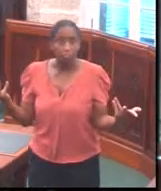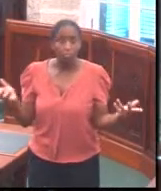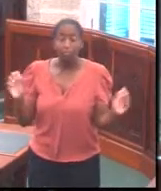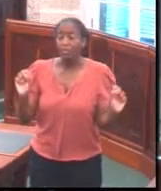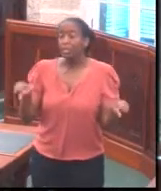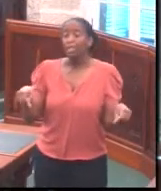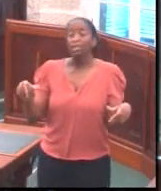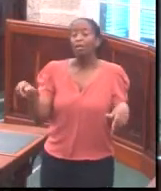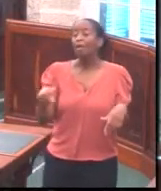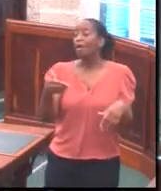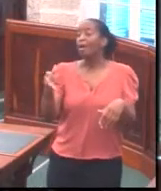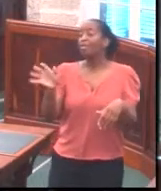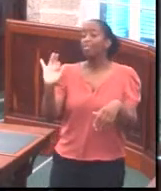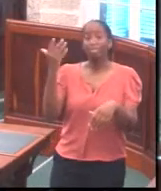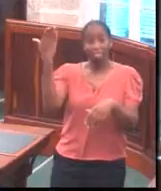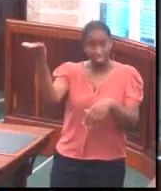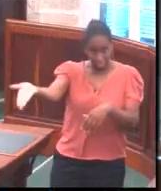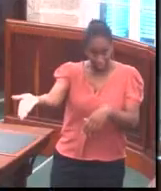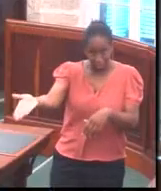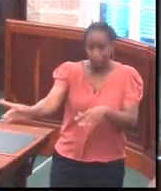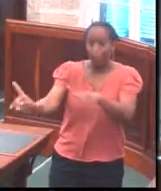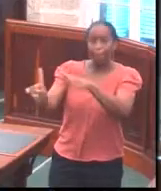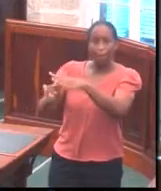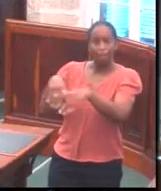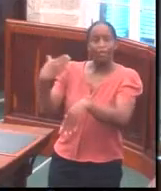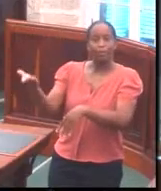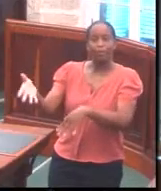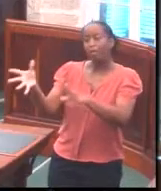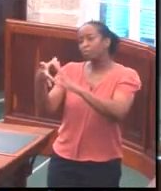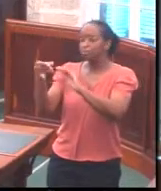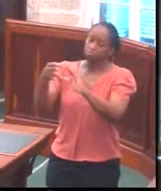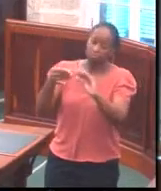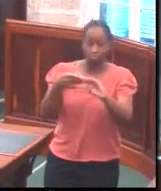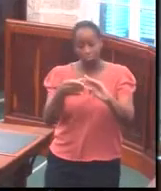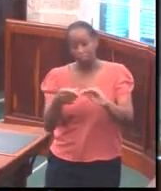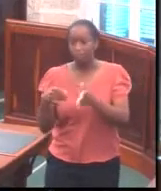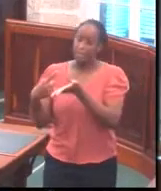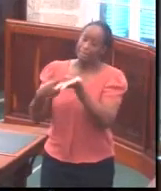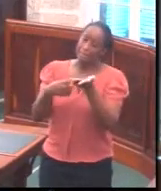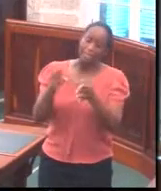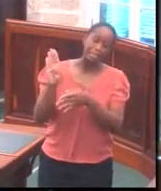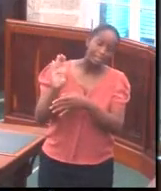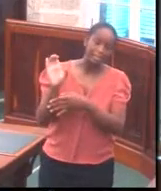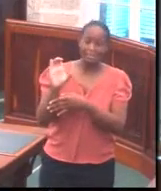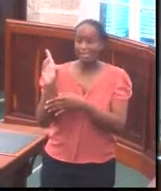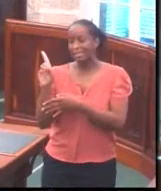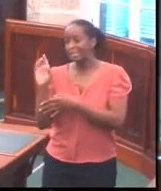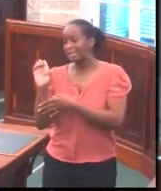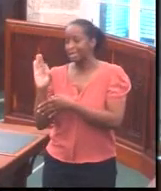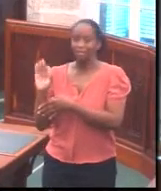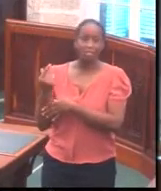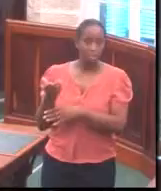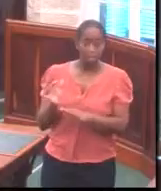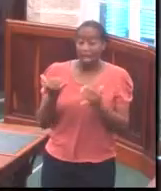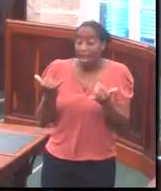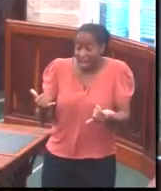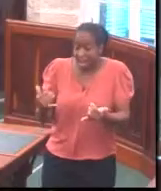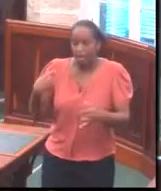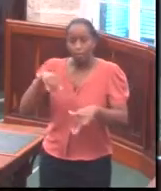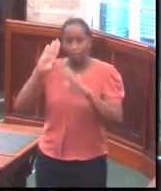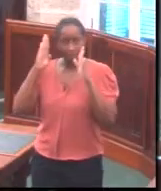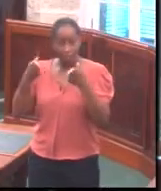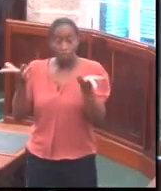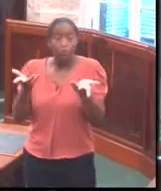about C, D, E, F, and G. But this is confined to the removal of B. B, according to you,